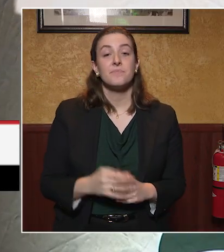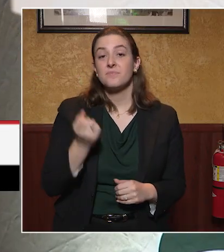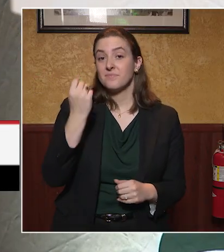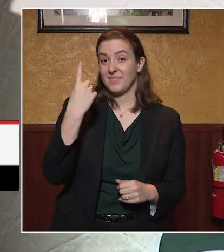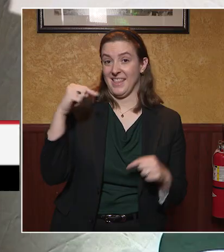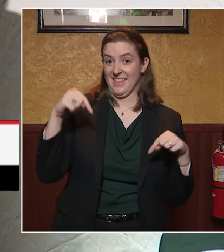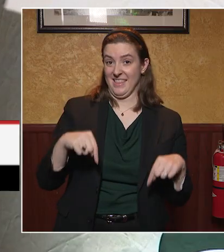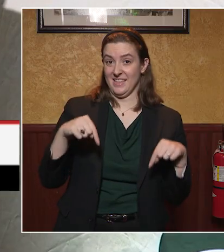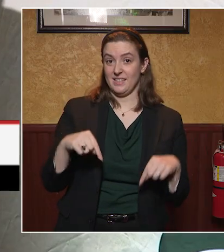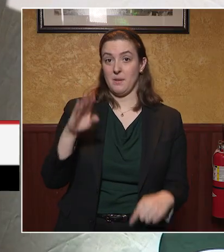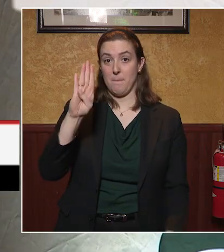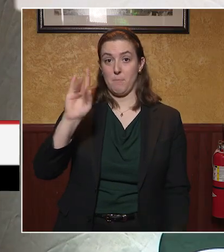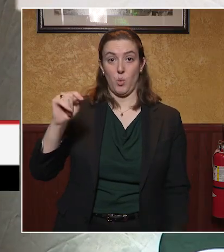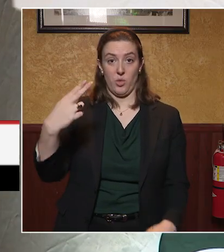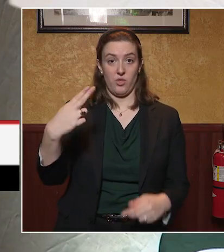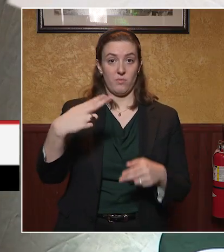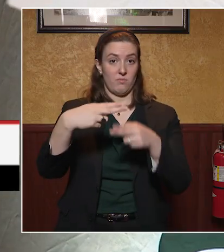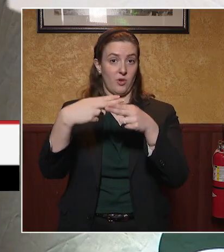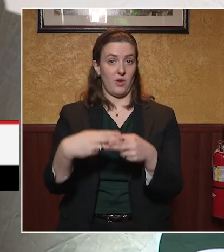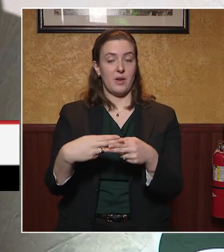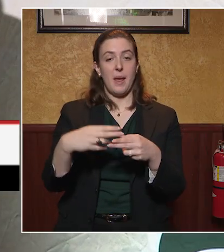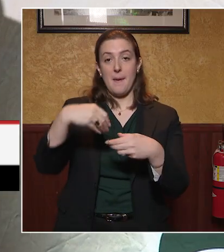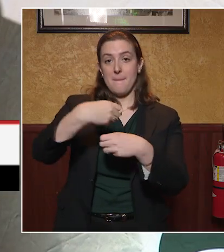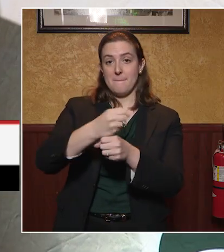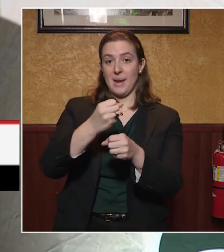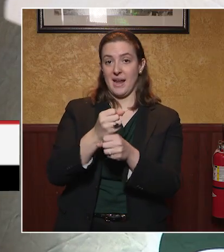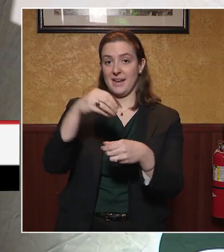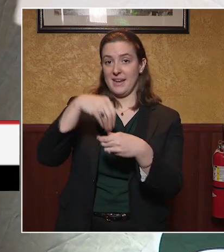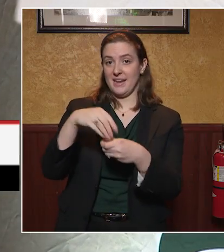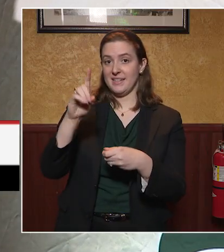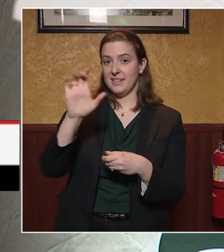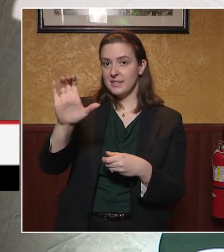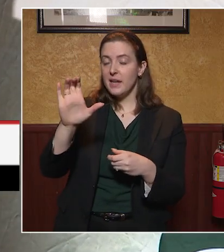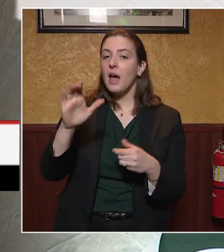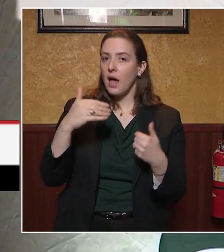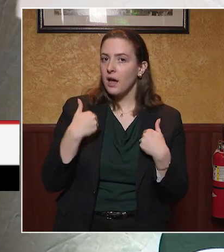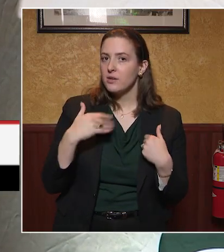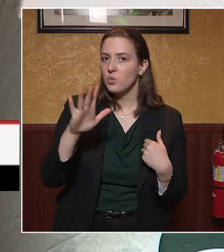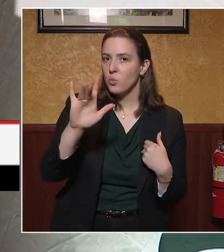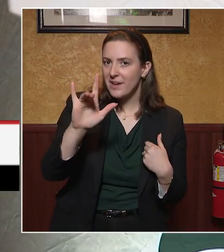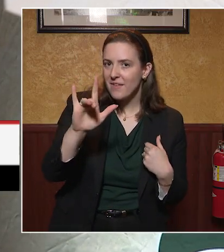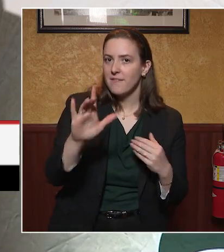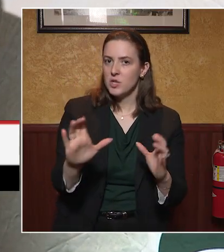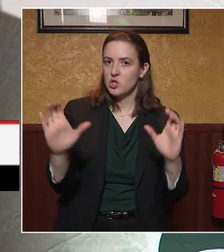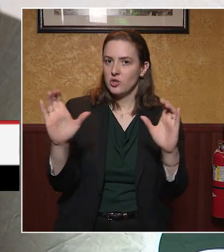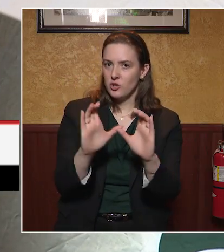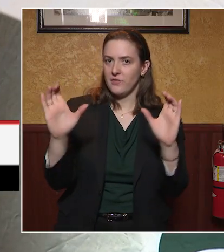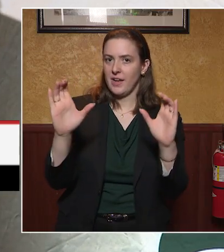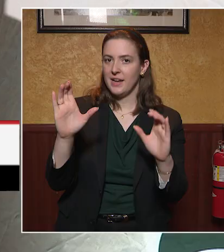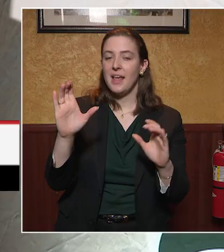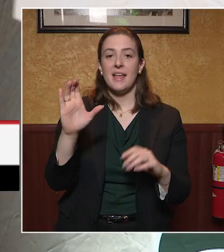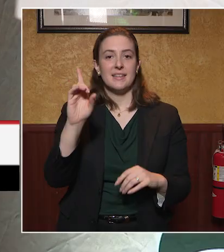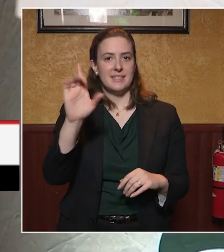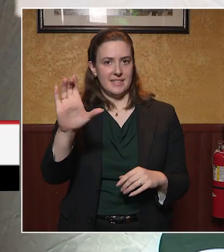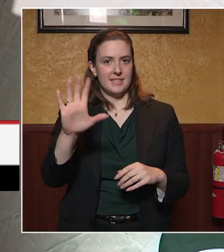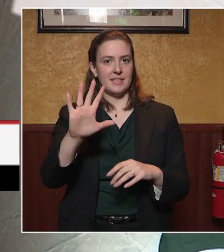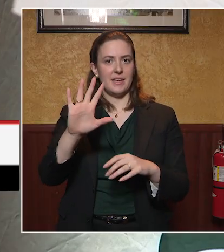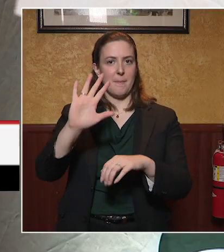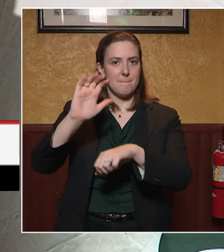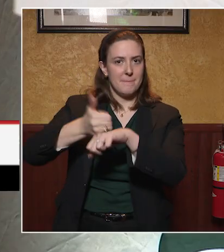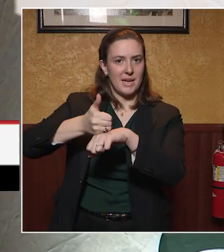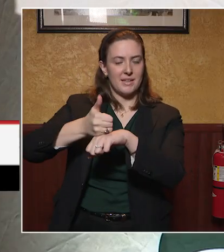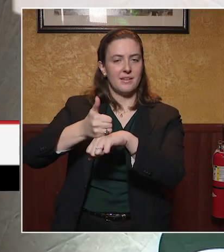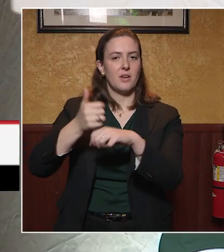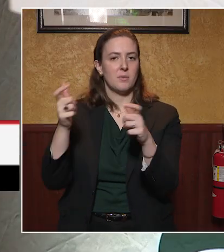made in DC by name. This booth has over 25 certified, resident-owned, DC-based small businesses